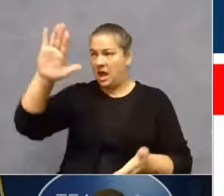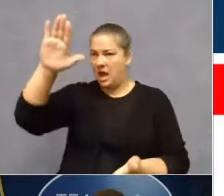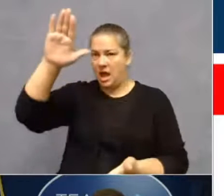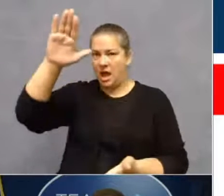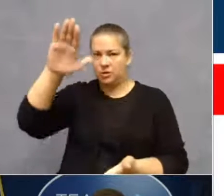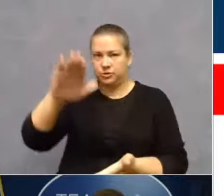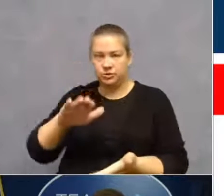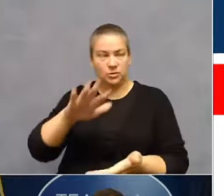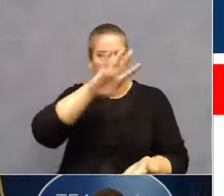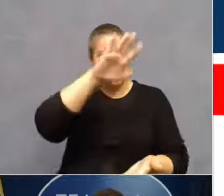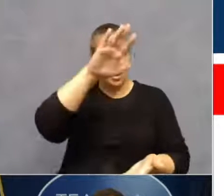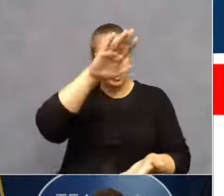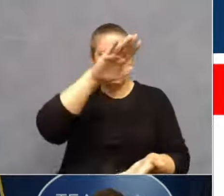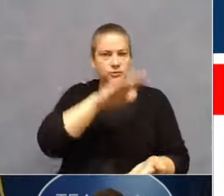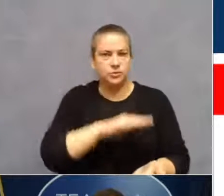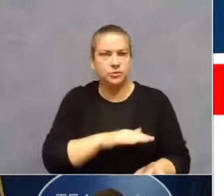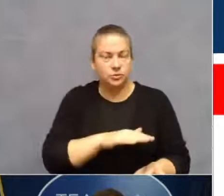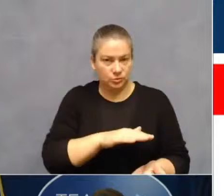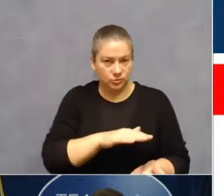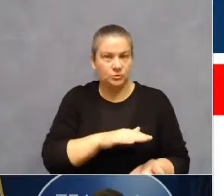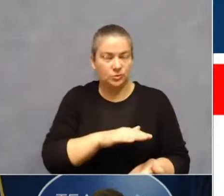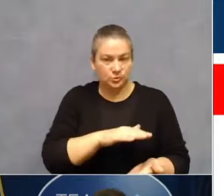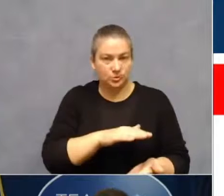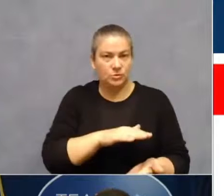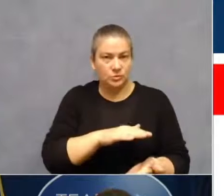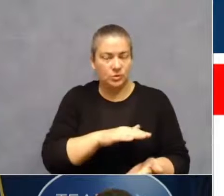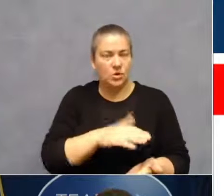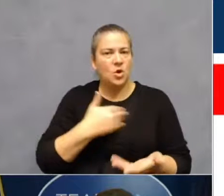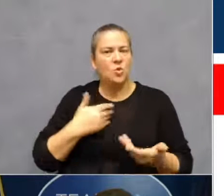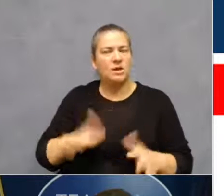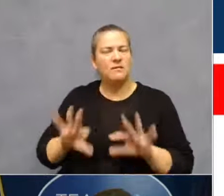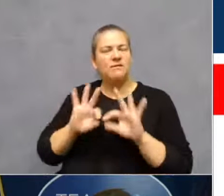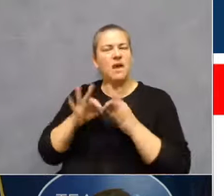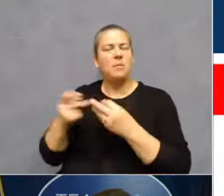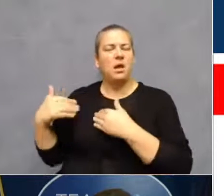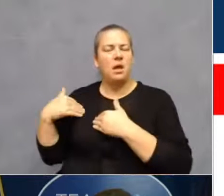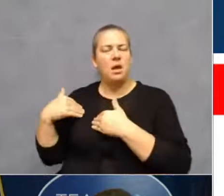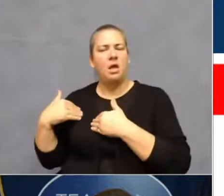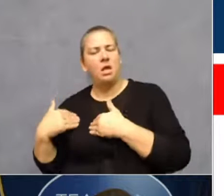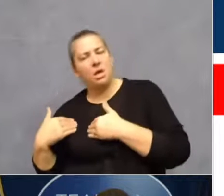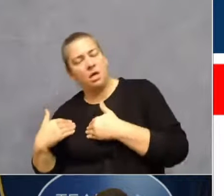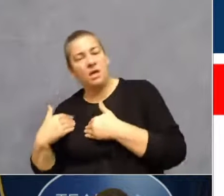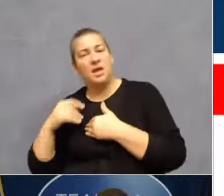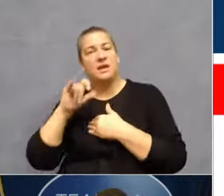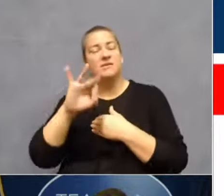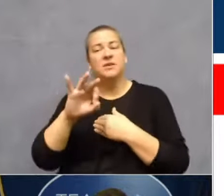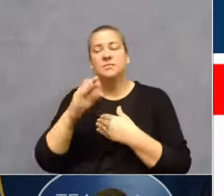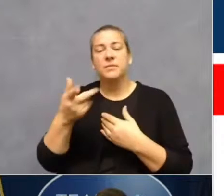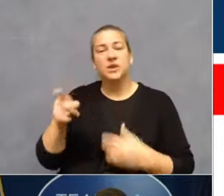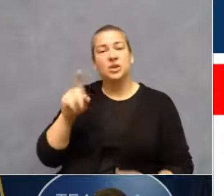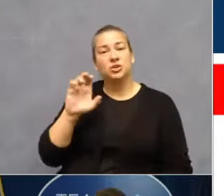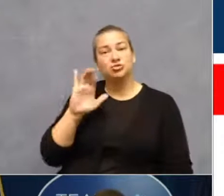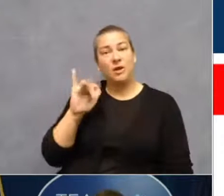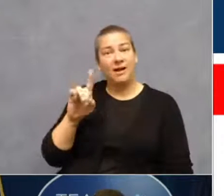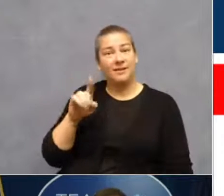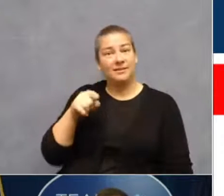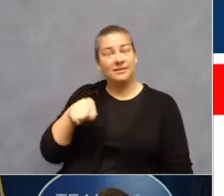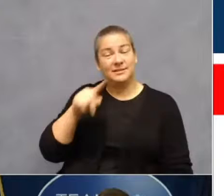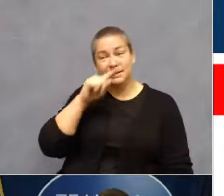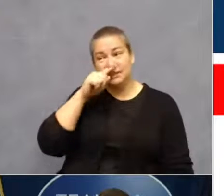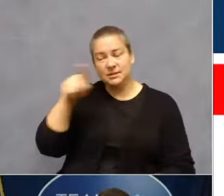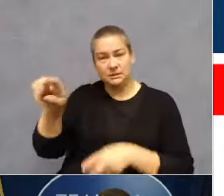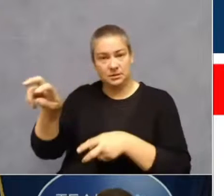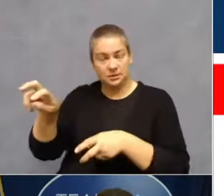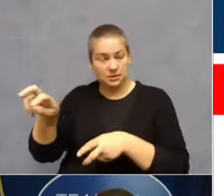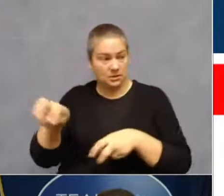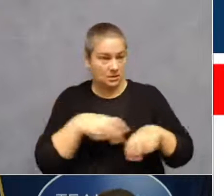it's designed to lessen the burden on our families. If a child is moving to virtual learning at home